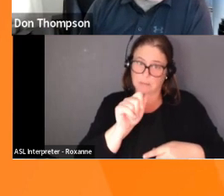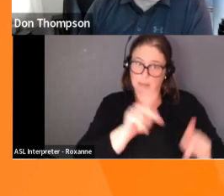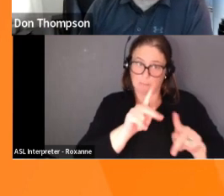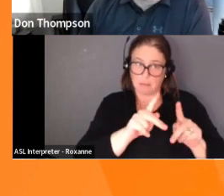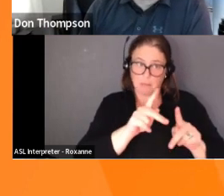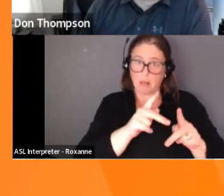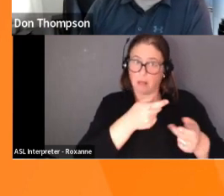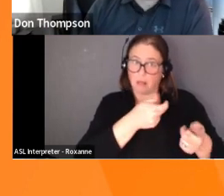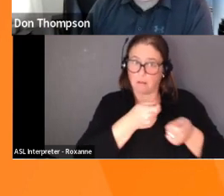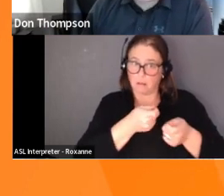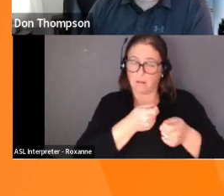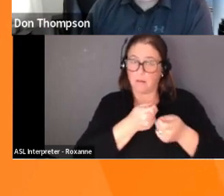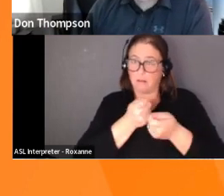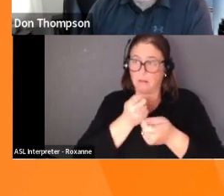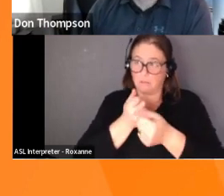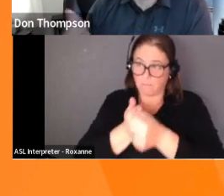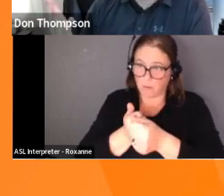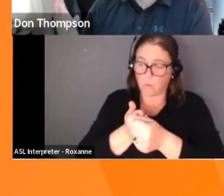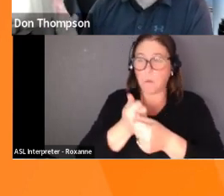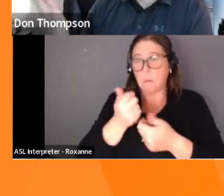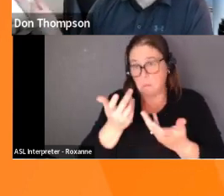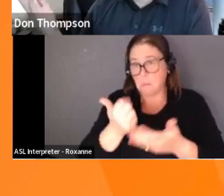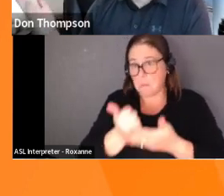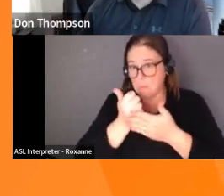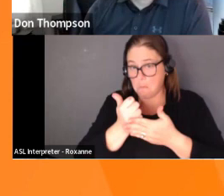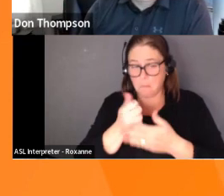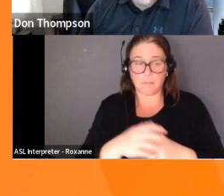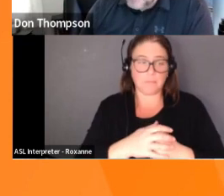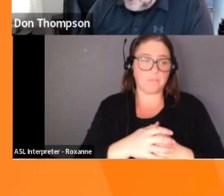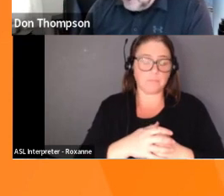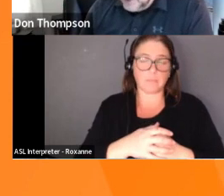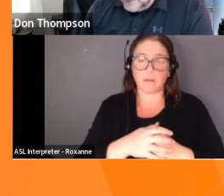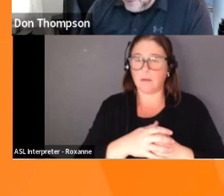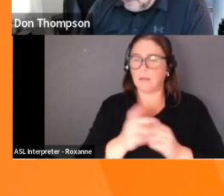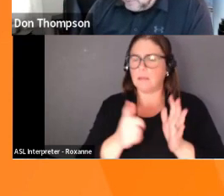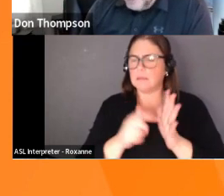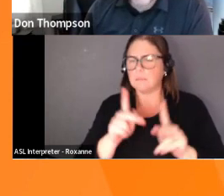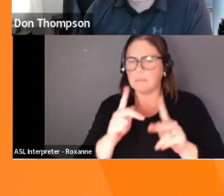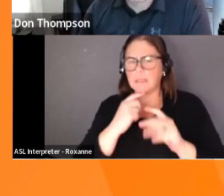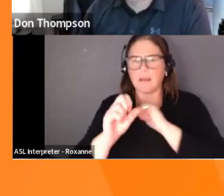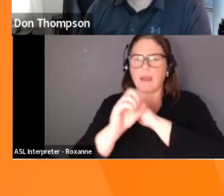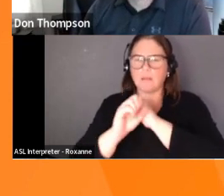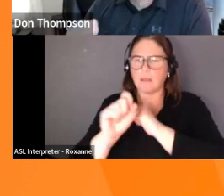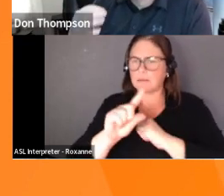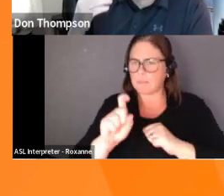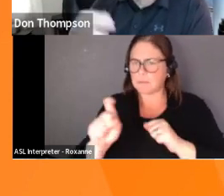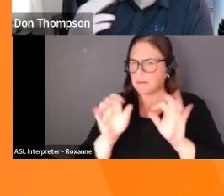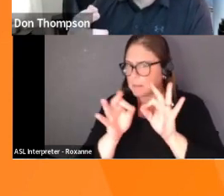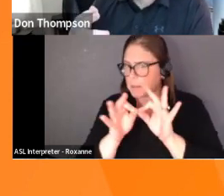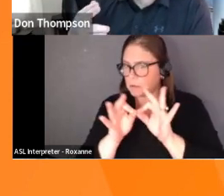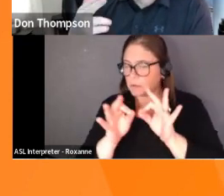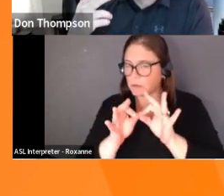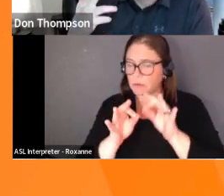then advertise on the platform. You know, they always people ask, how much does it cost to advertise on Amazon? And what I like to tell them is we